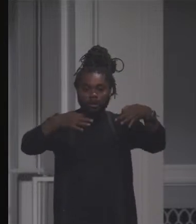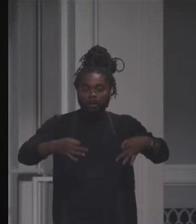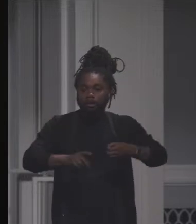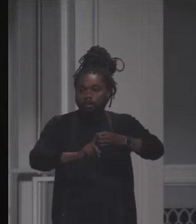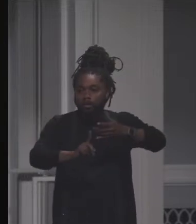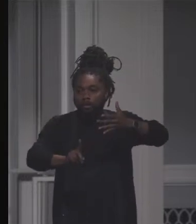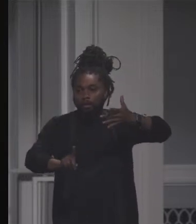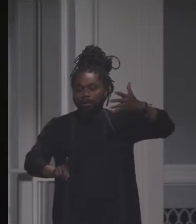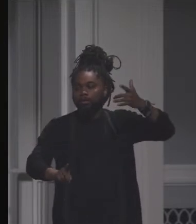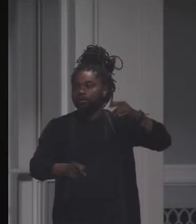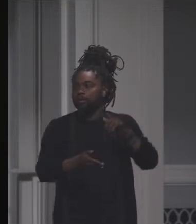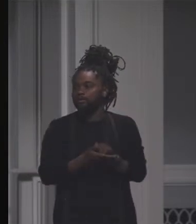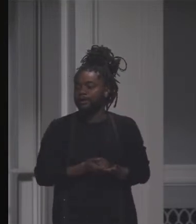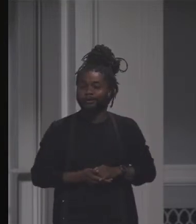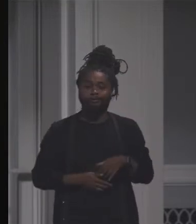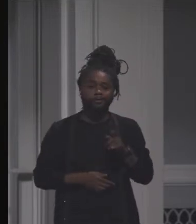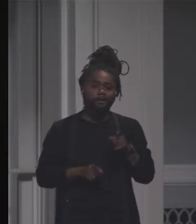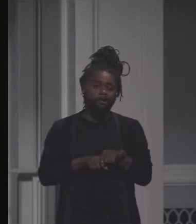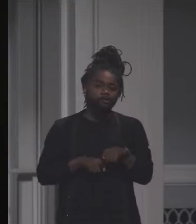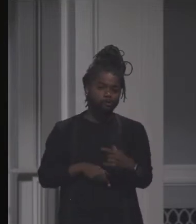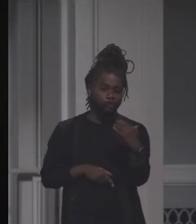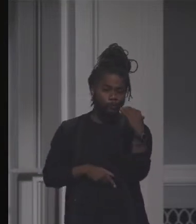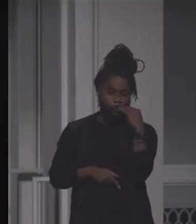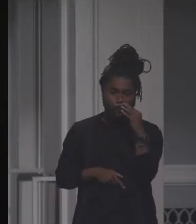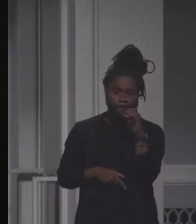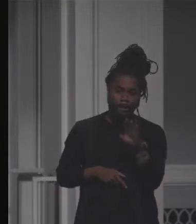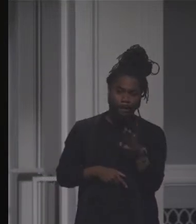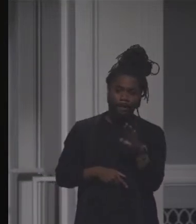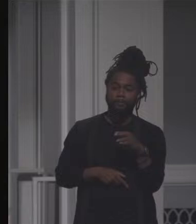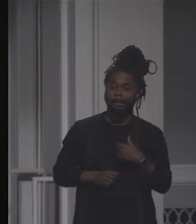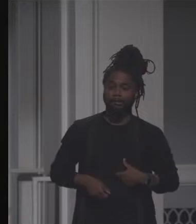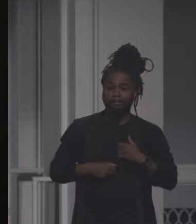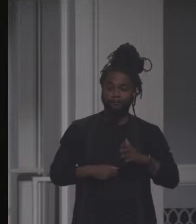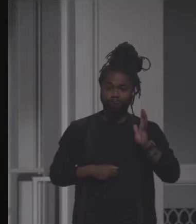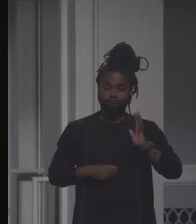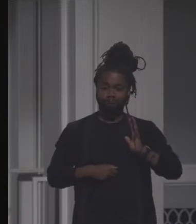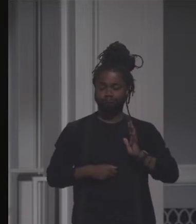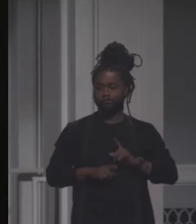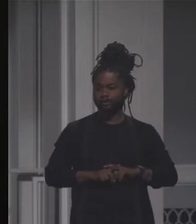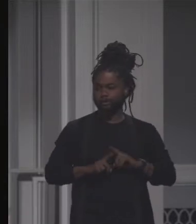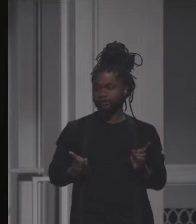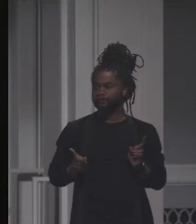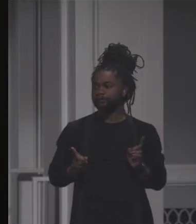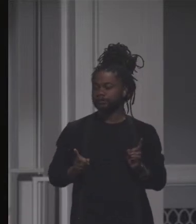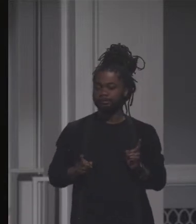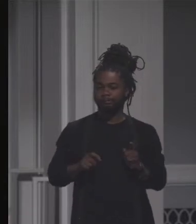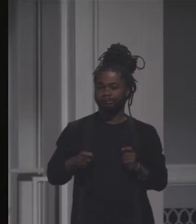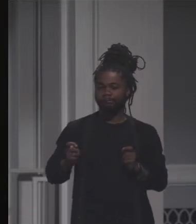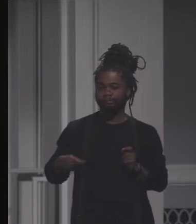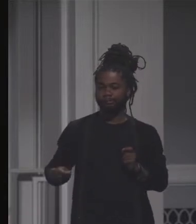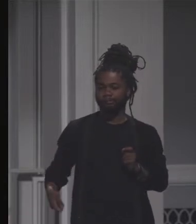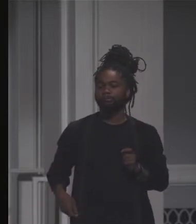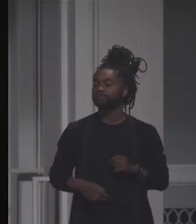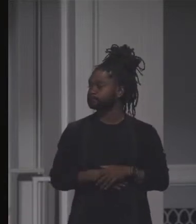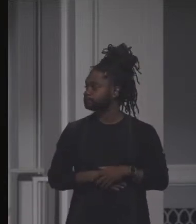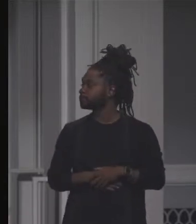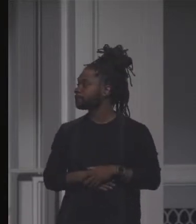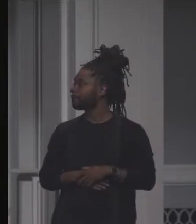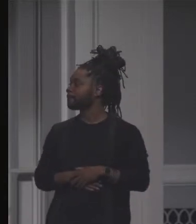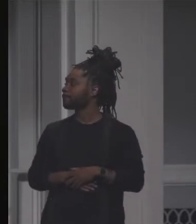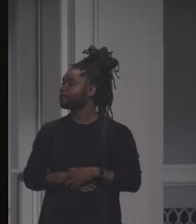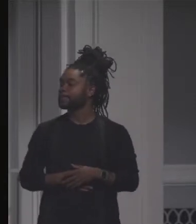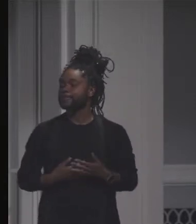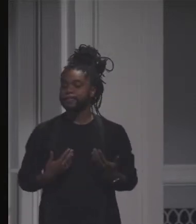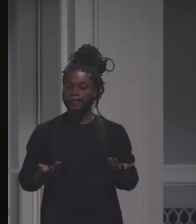whole, as you know, Bob, life a long time ago was quite different in these various ways.